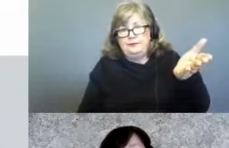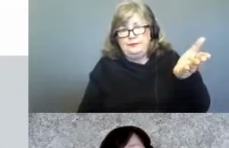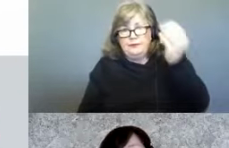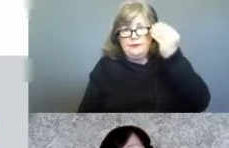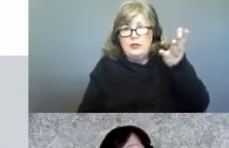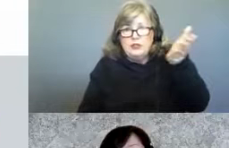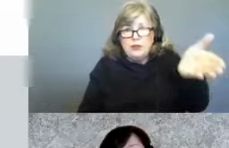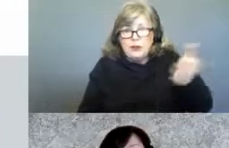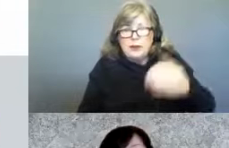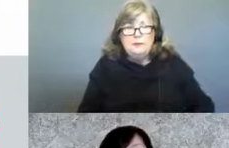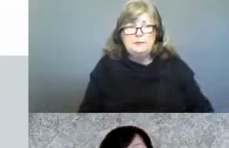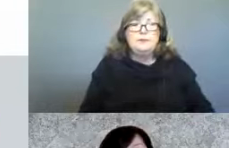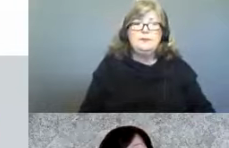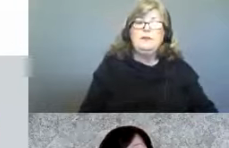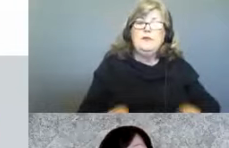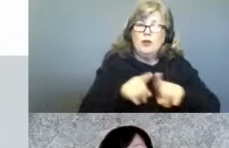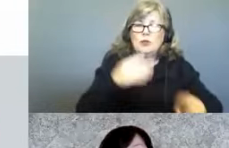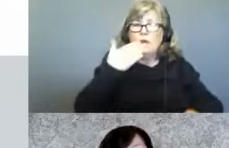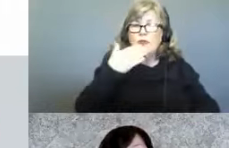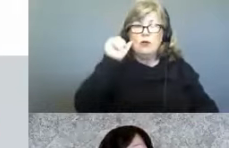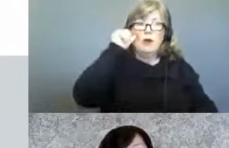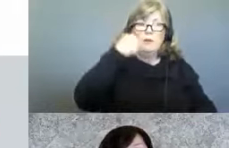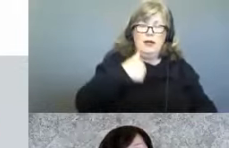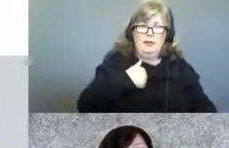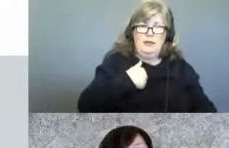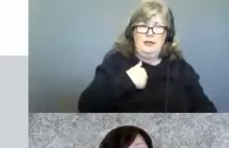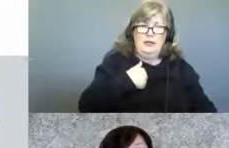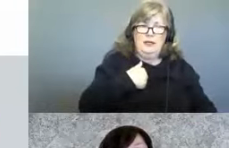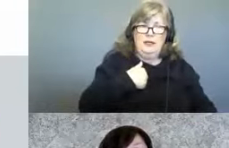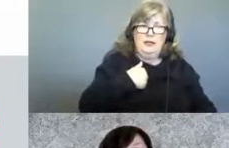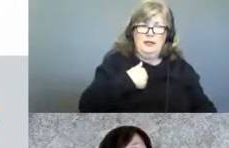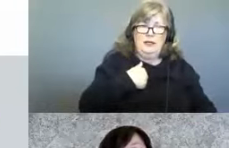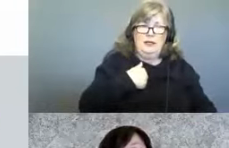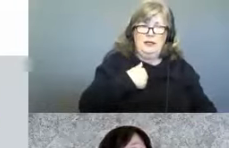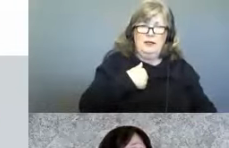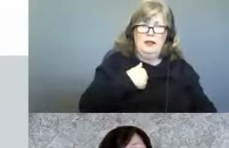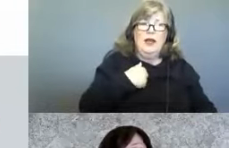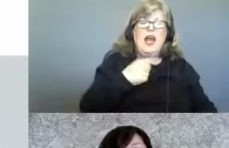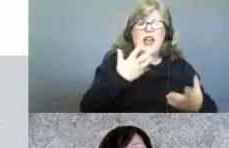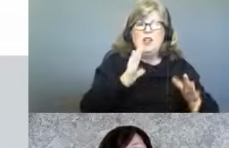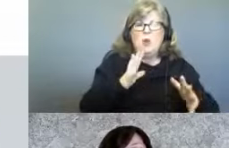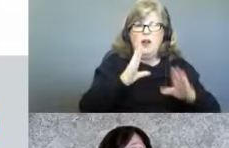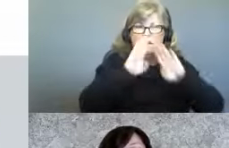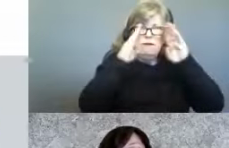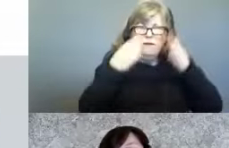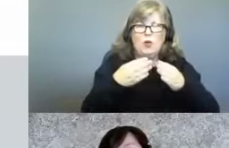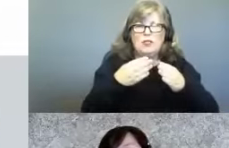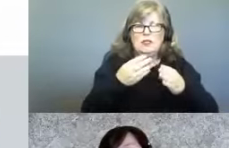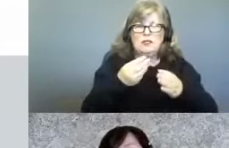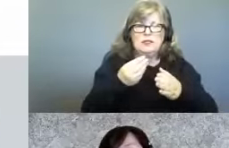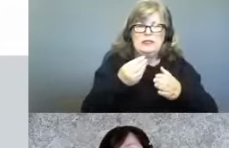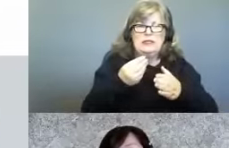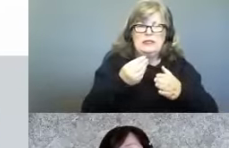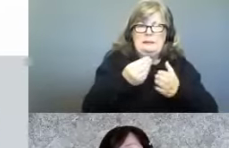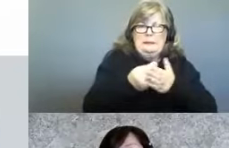And thank you for the reminder, not to finish on a too materialistic a note, but yesterday was Giving